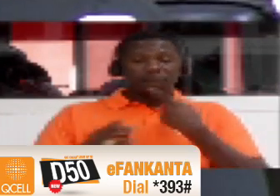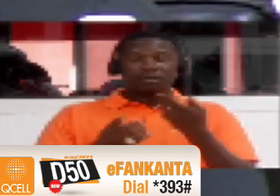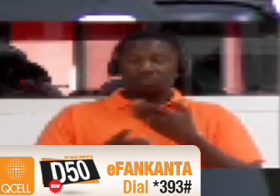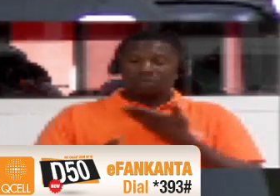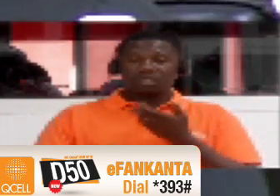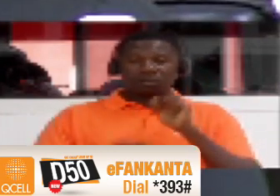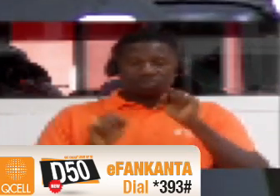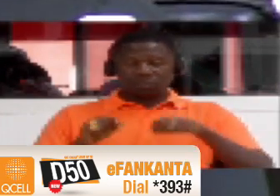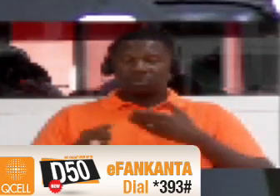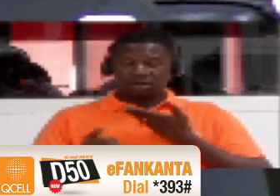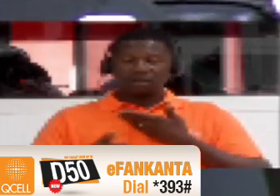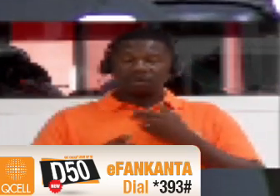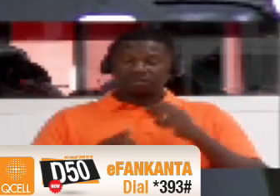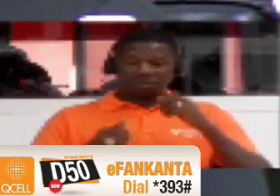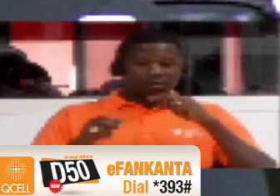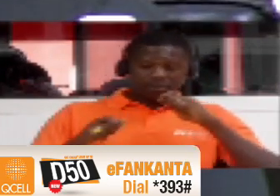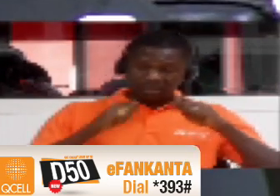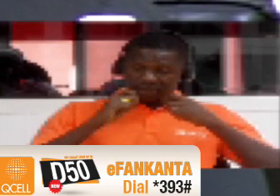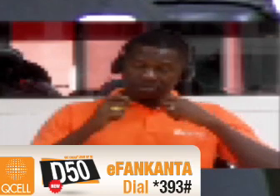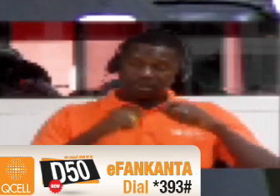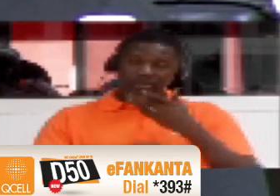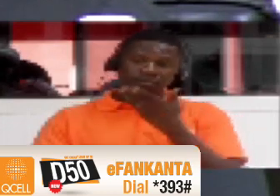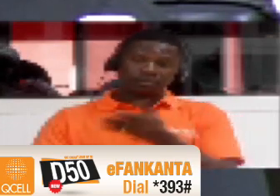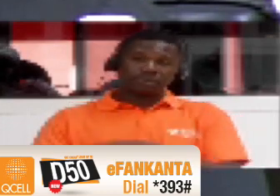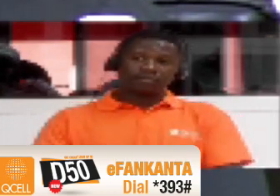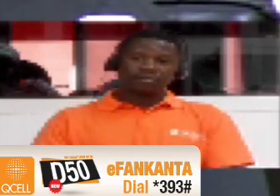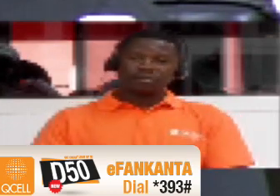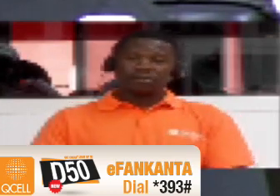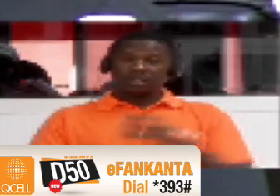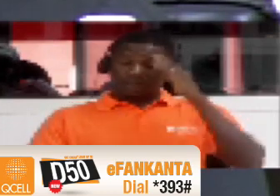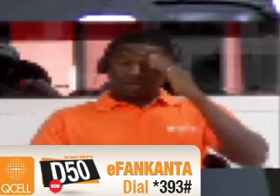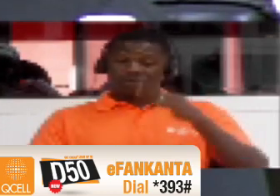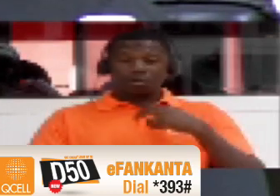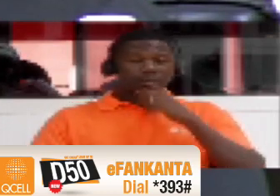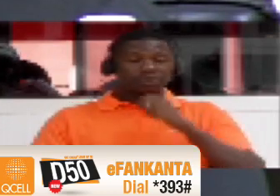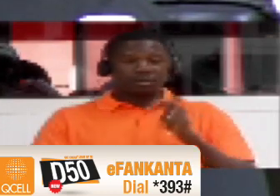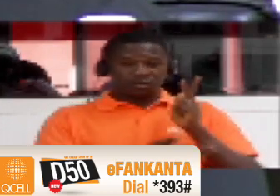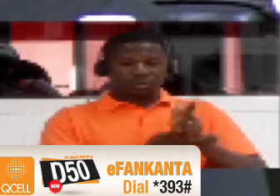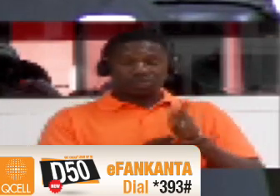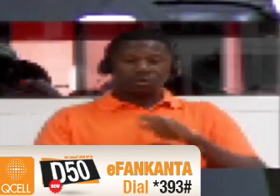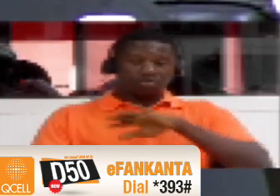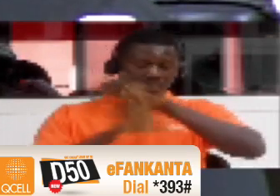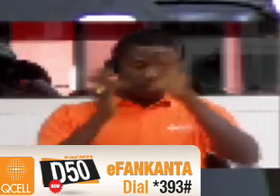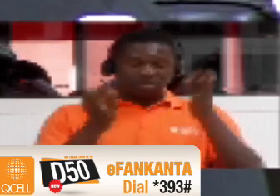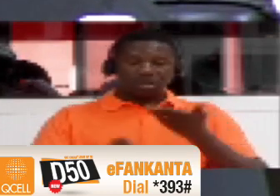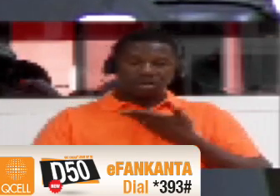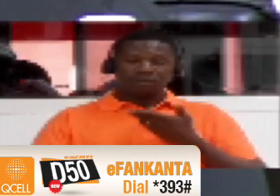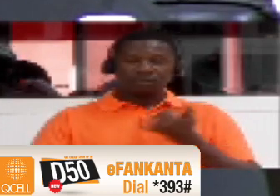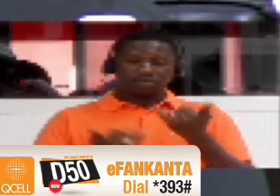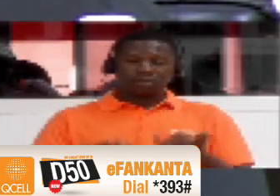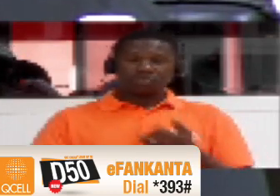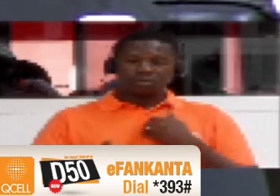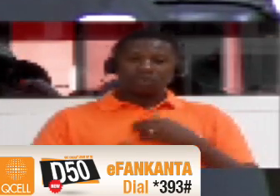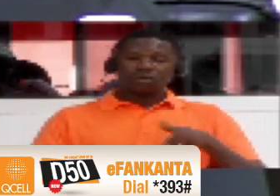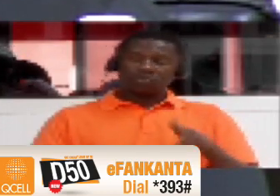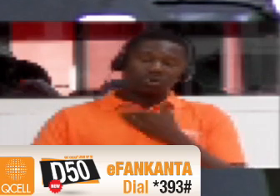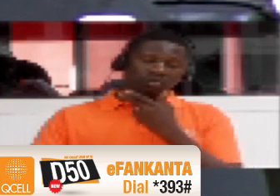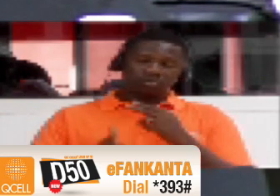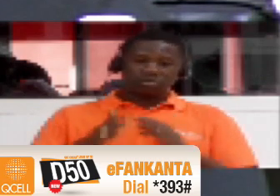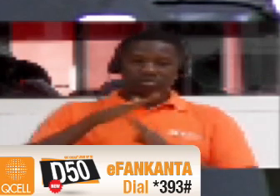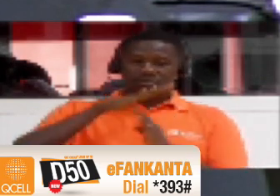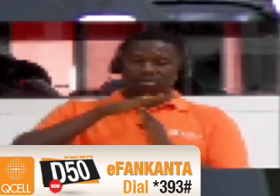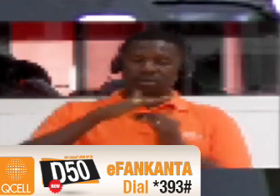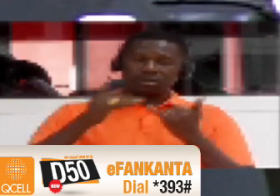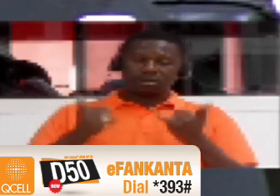Very well. Thank you, Mr. Witness. That is all we have for now. We are going into the break now. Mr.